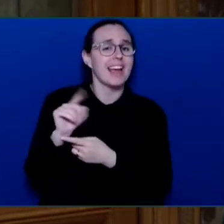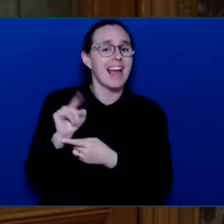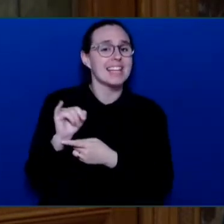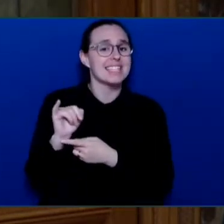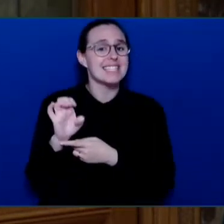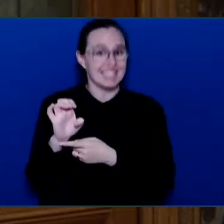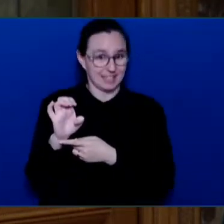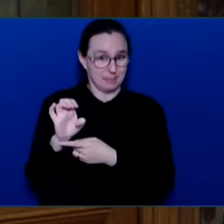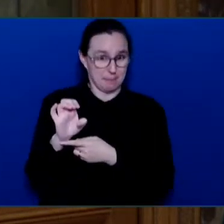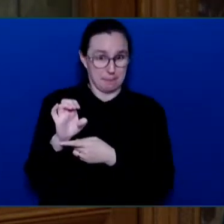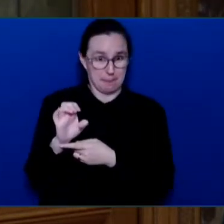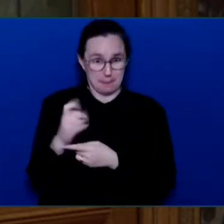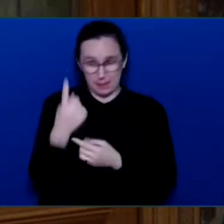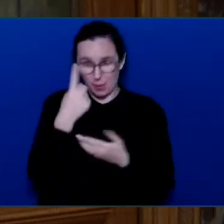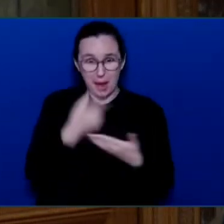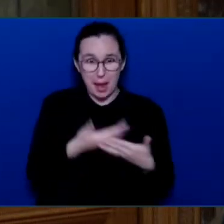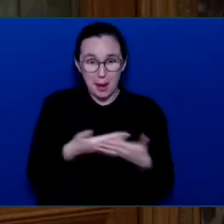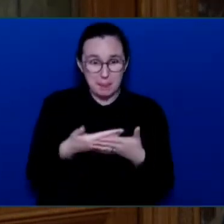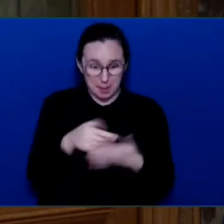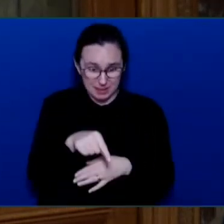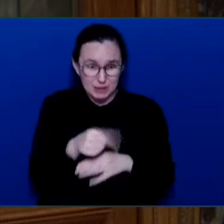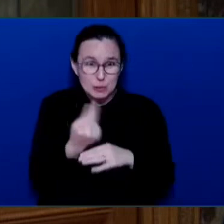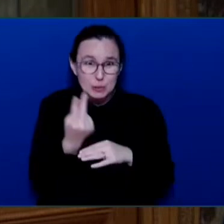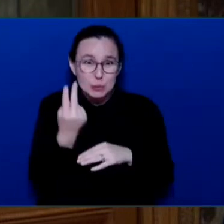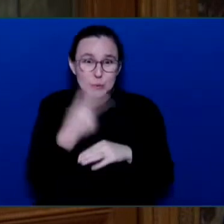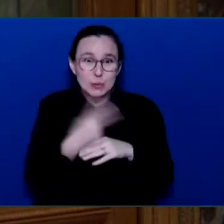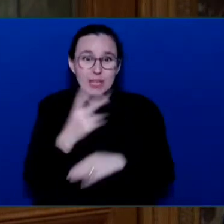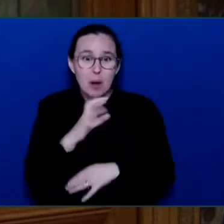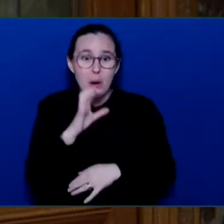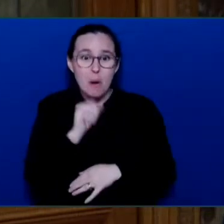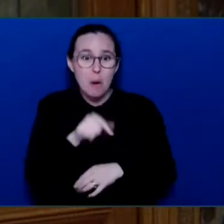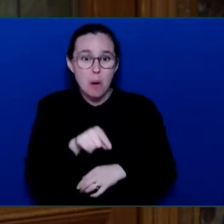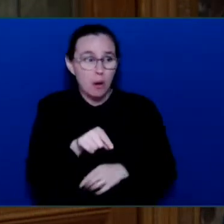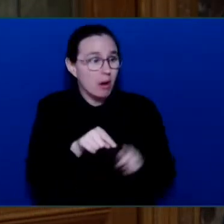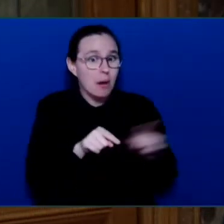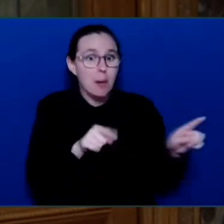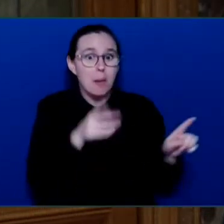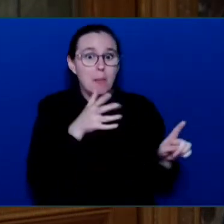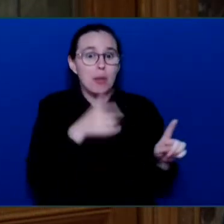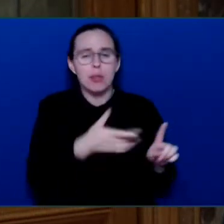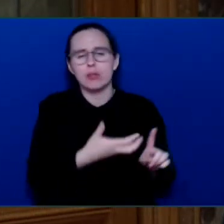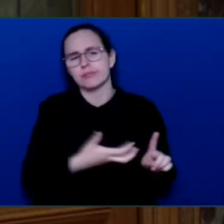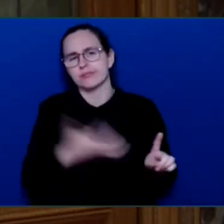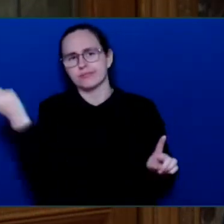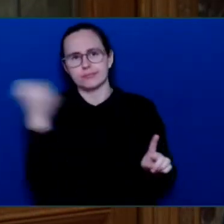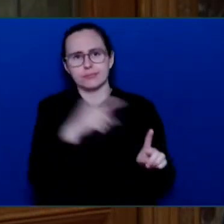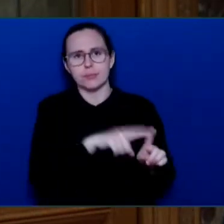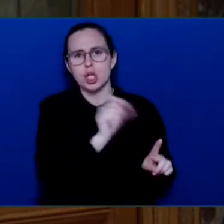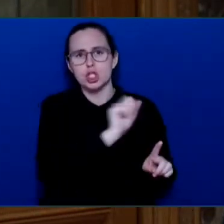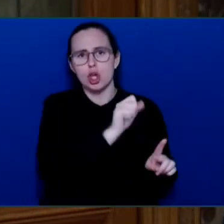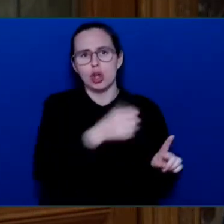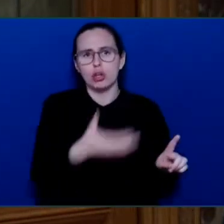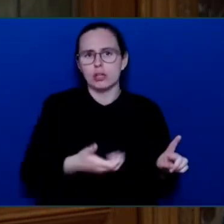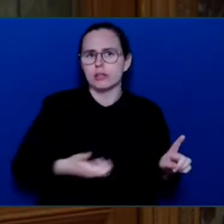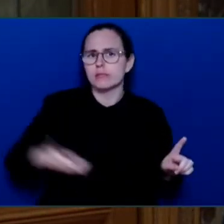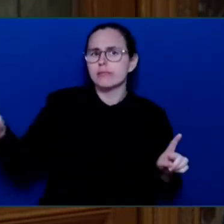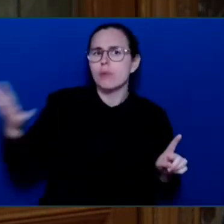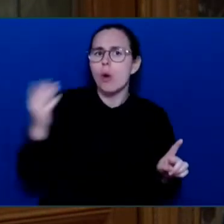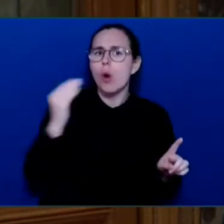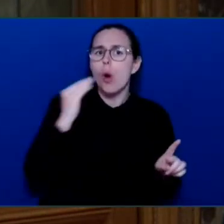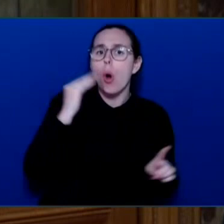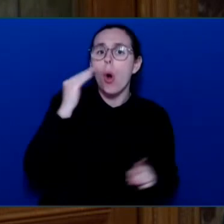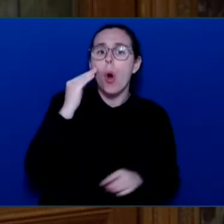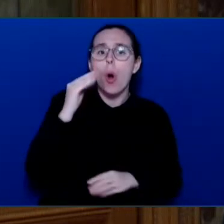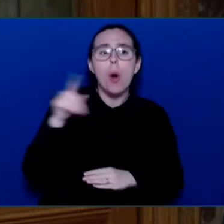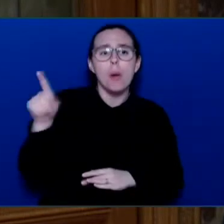in Surrey, and sent to a home in Langley. The mother does not have a vehicle. The breastfeeding is not being